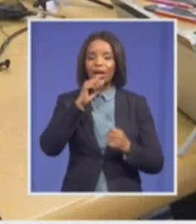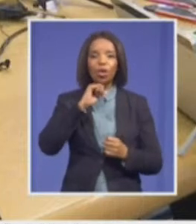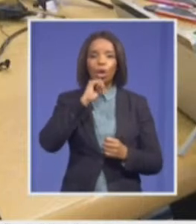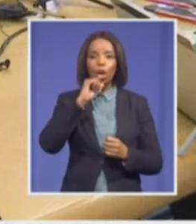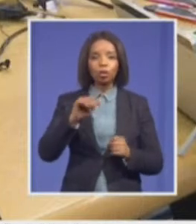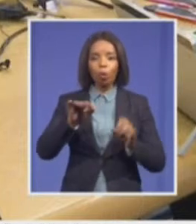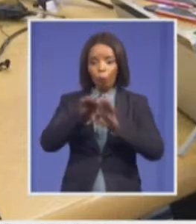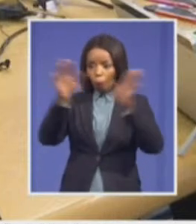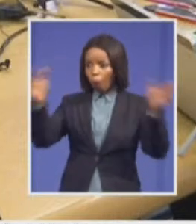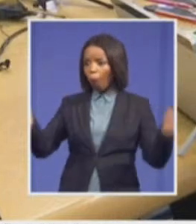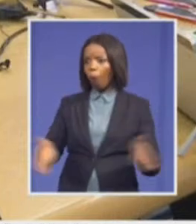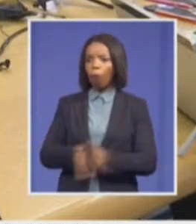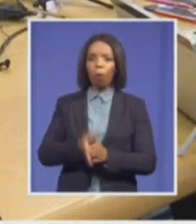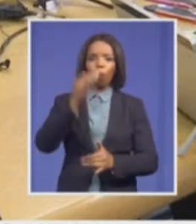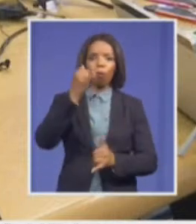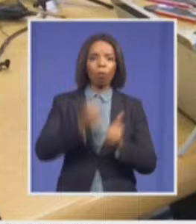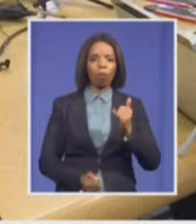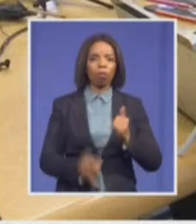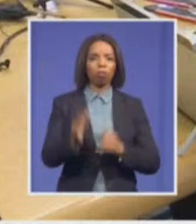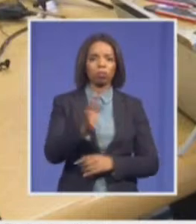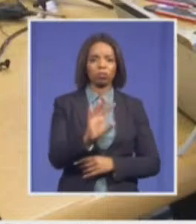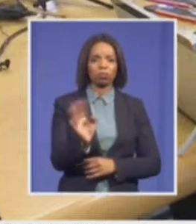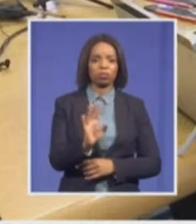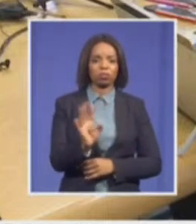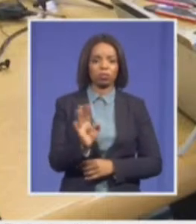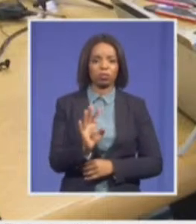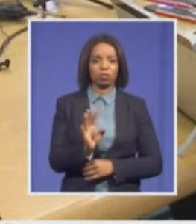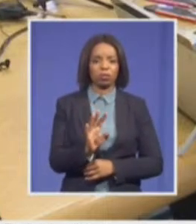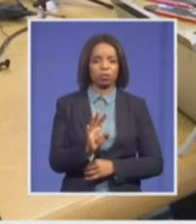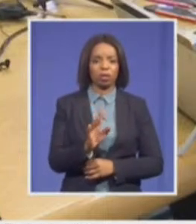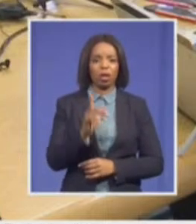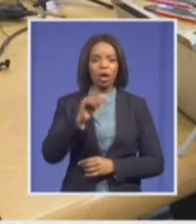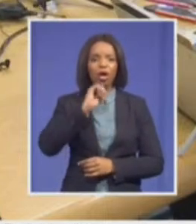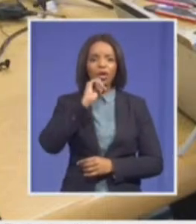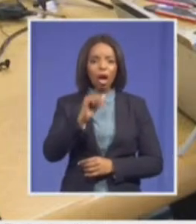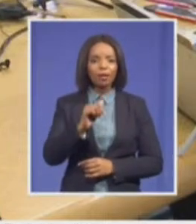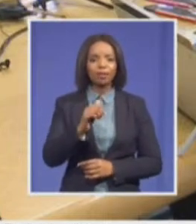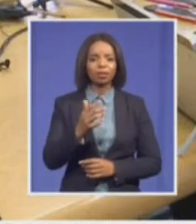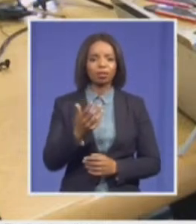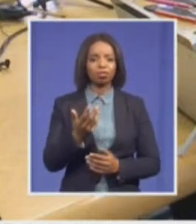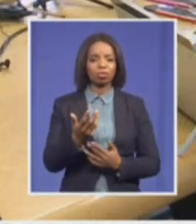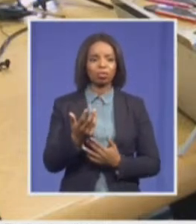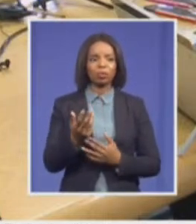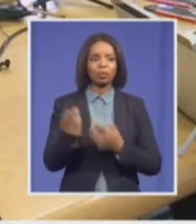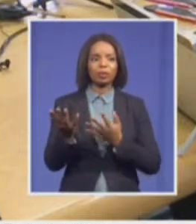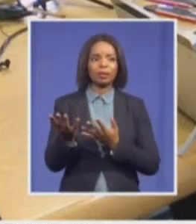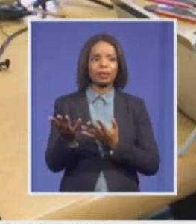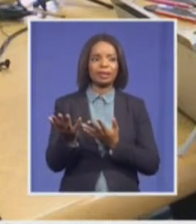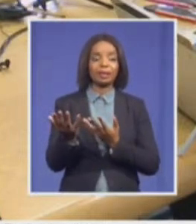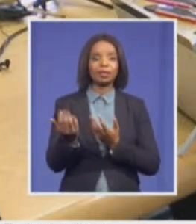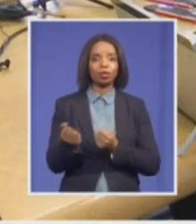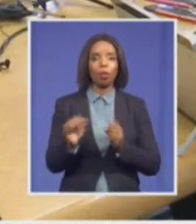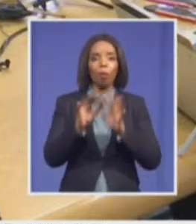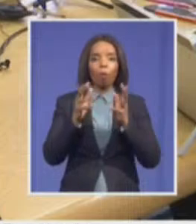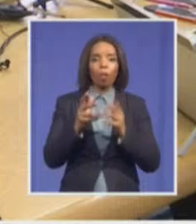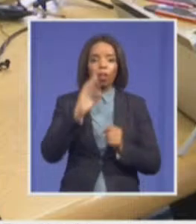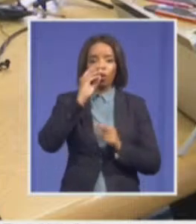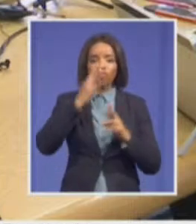newsroom, not to proceed, conduct further